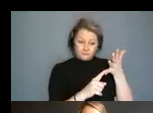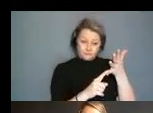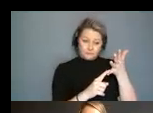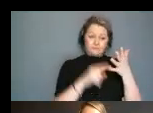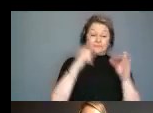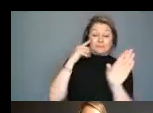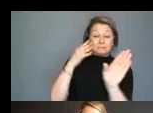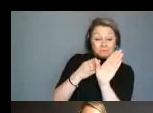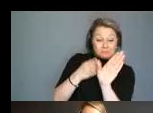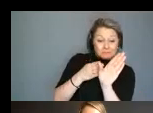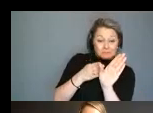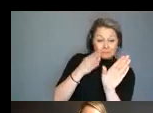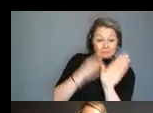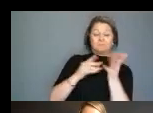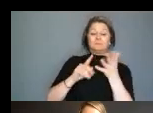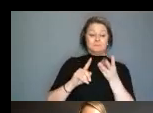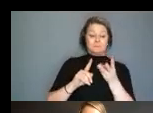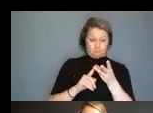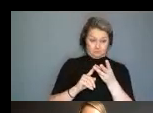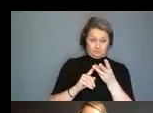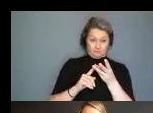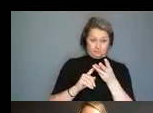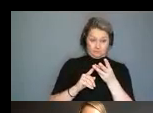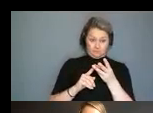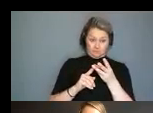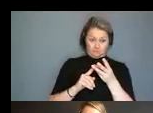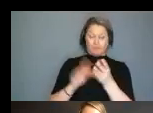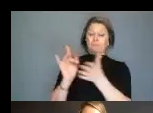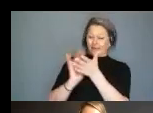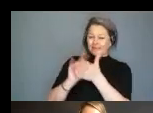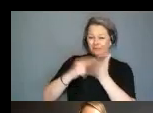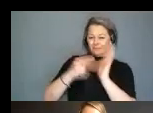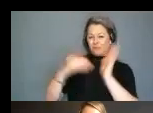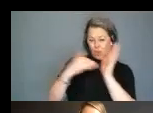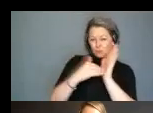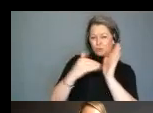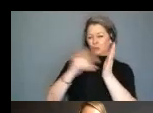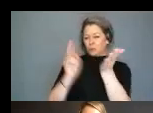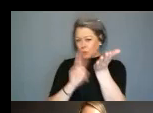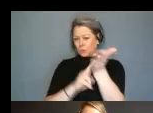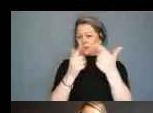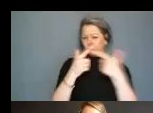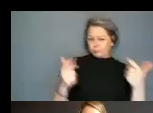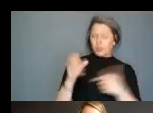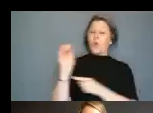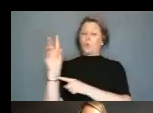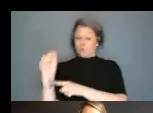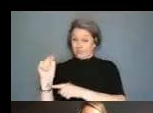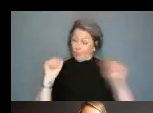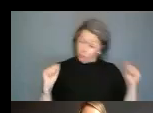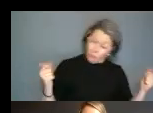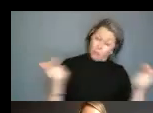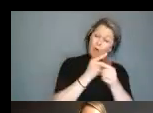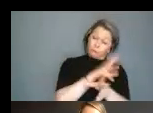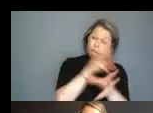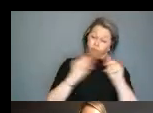and medicine. So this process is used because it is recognized, this interdisciplinary process, I should say, is used because it is